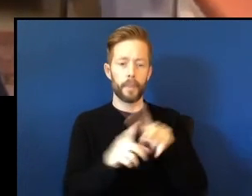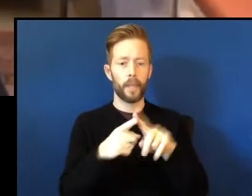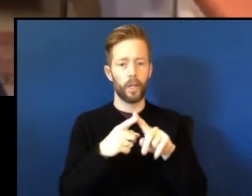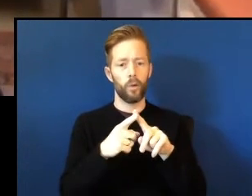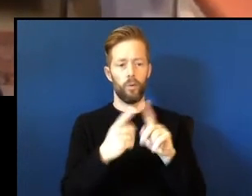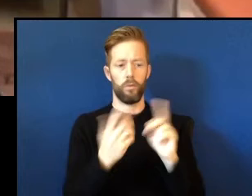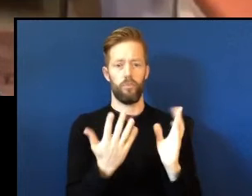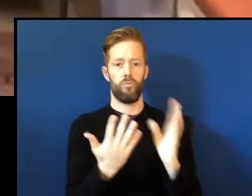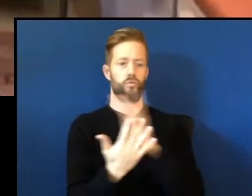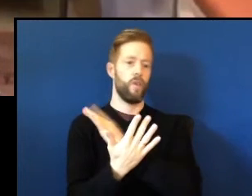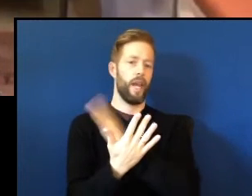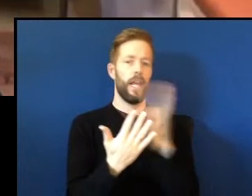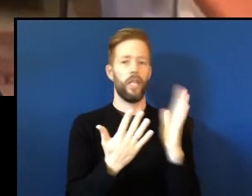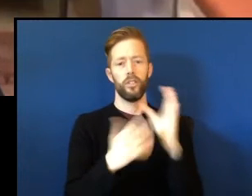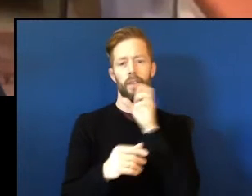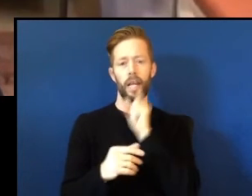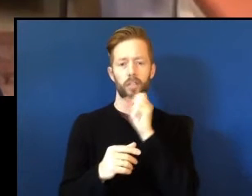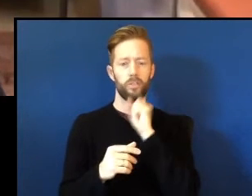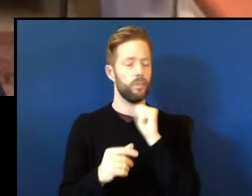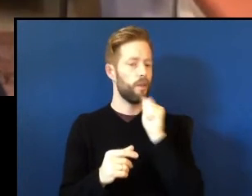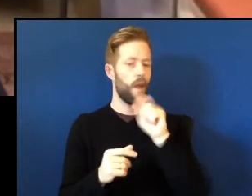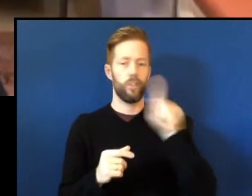broader range of ages than just preschool.